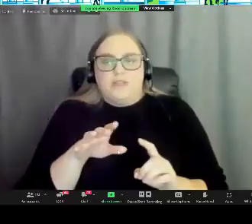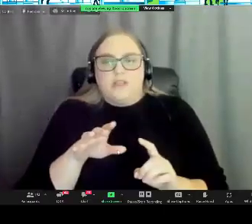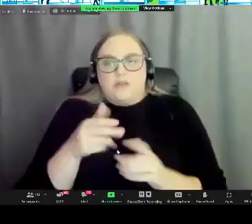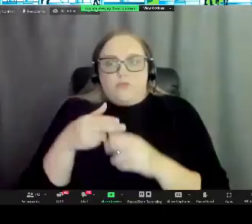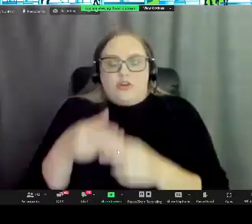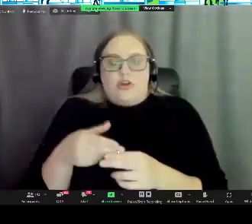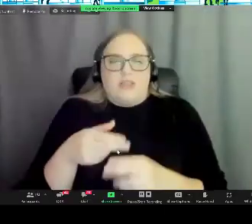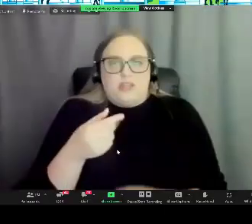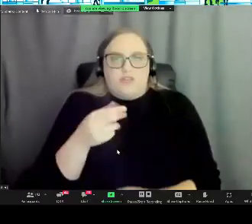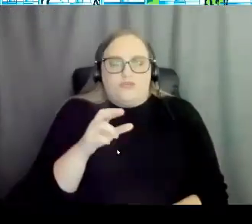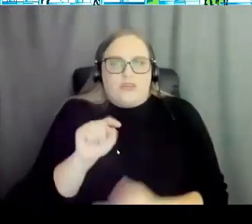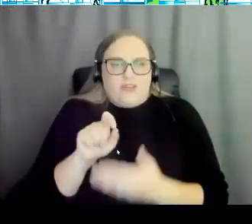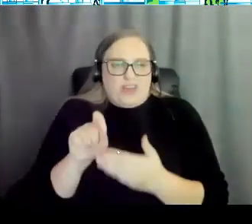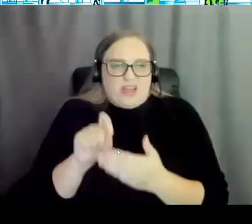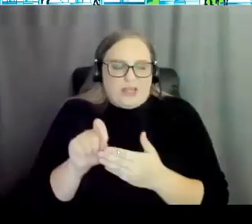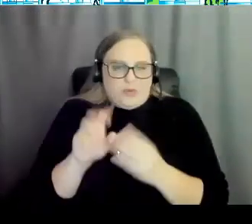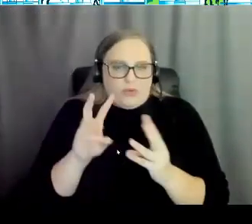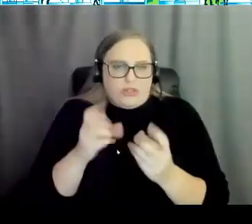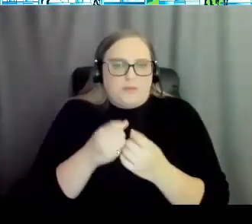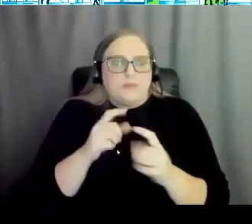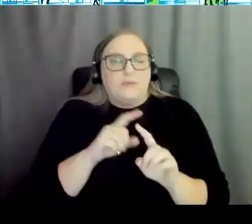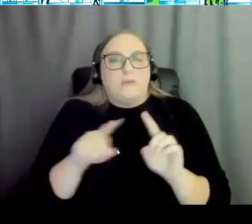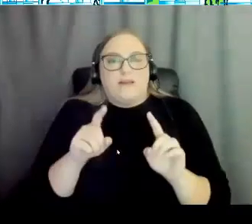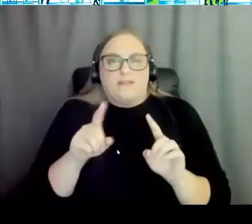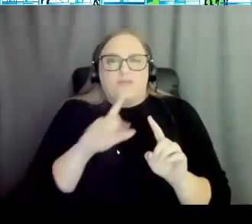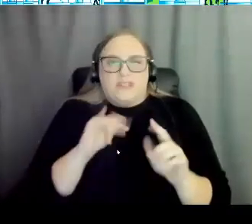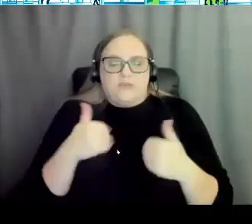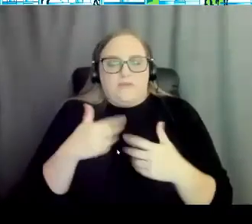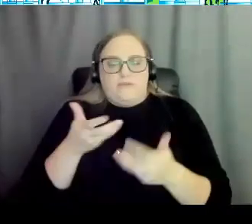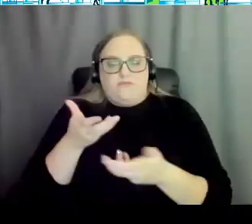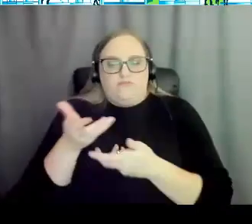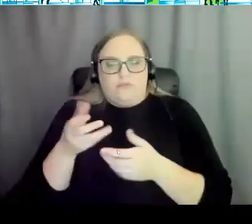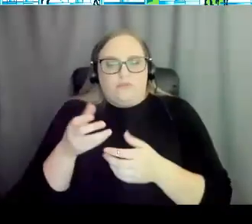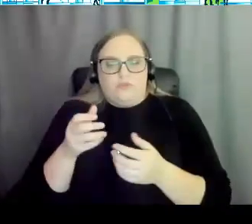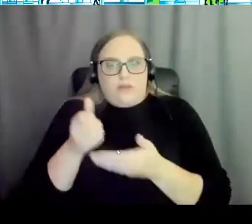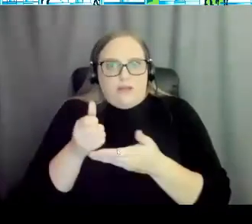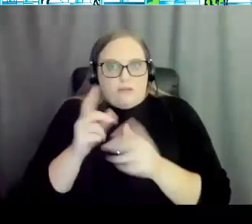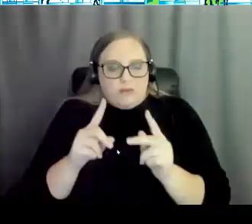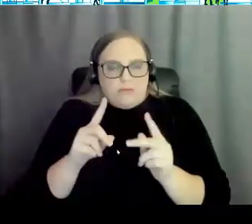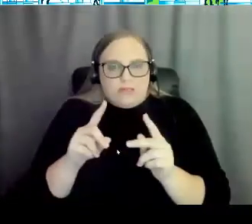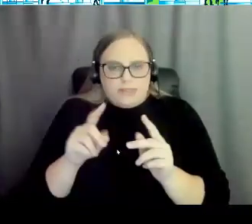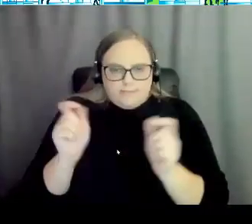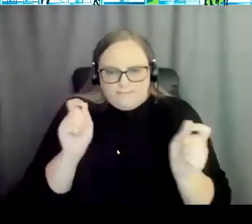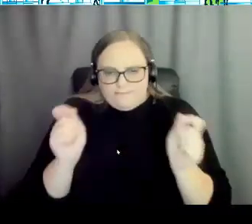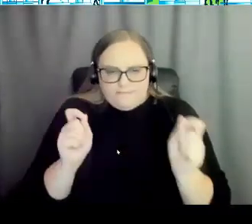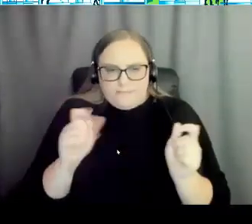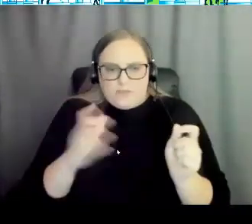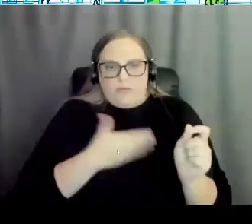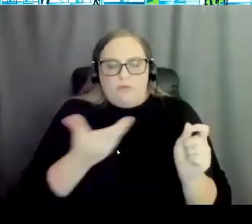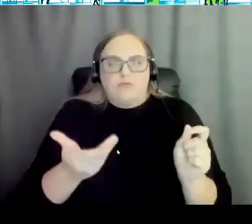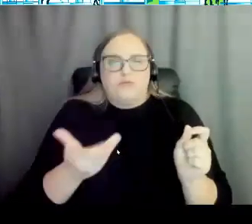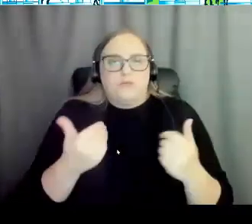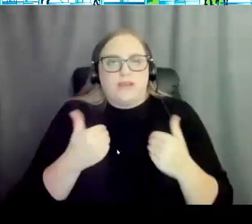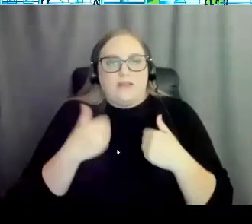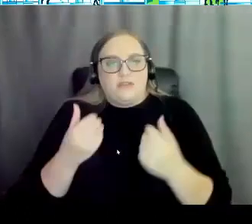really just to have conversations to help people shape their proposals so that we have the opportunity